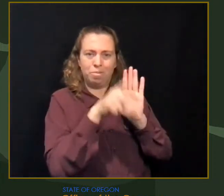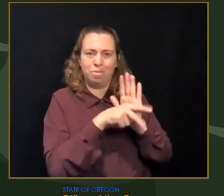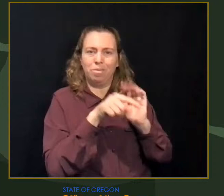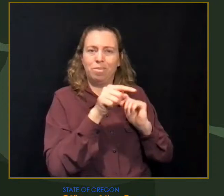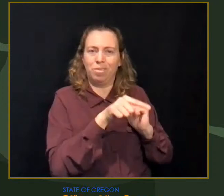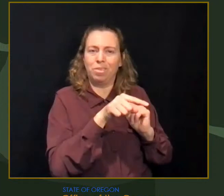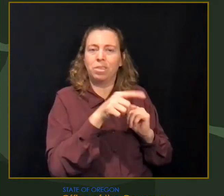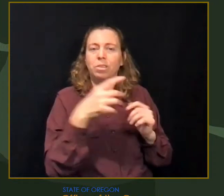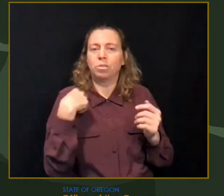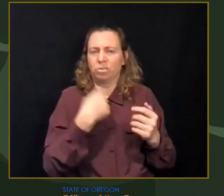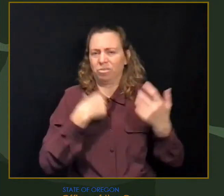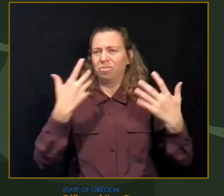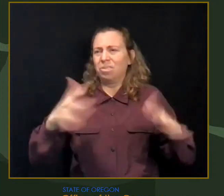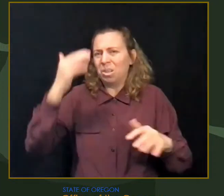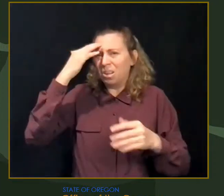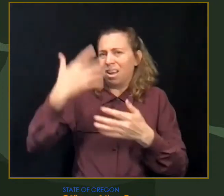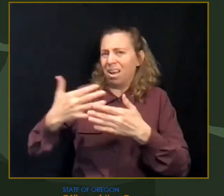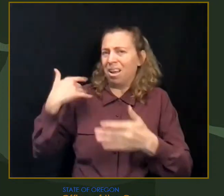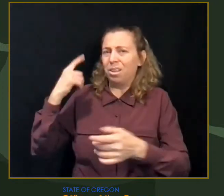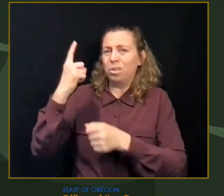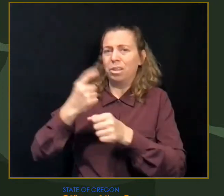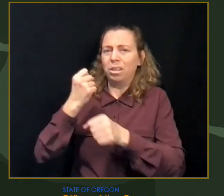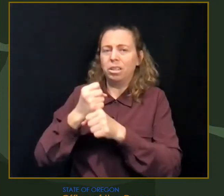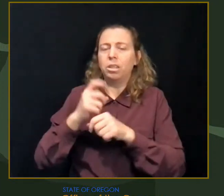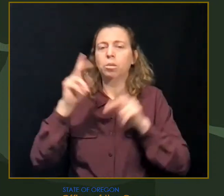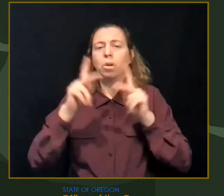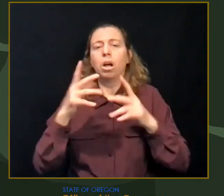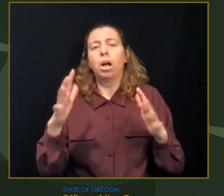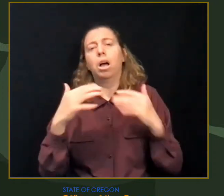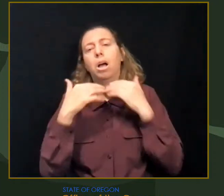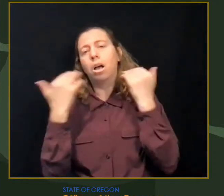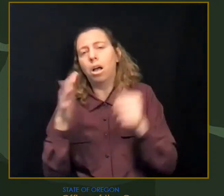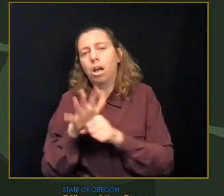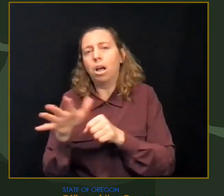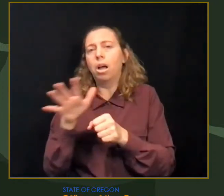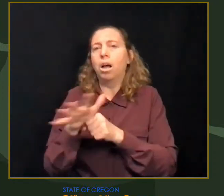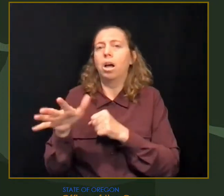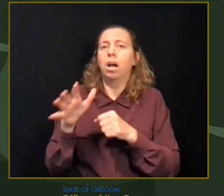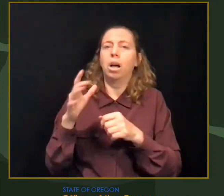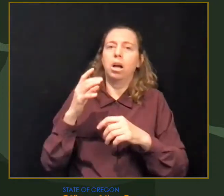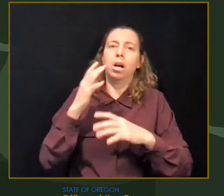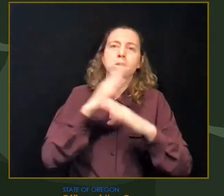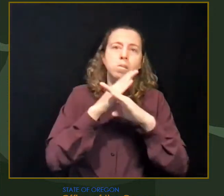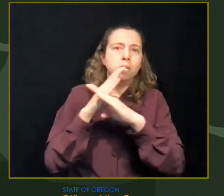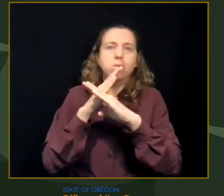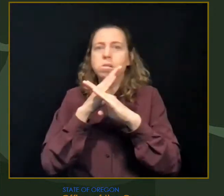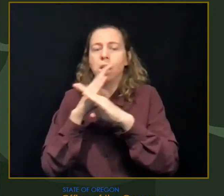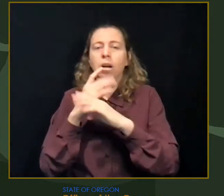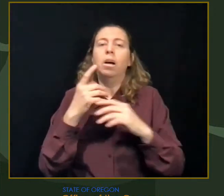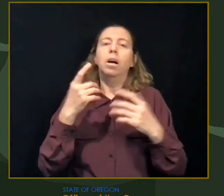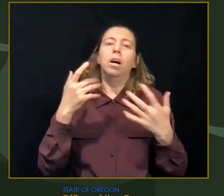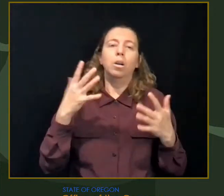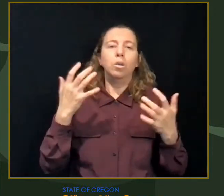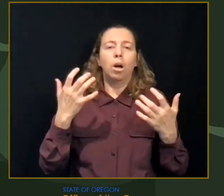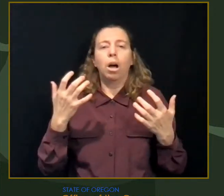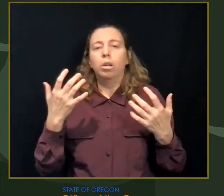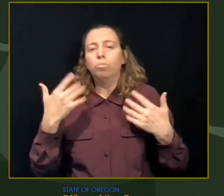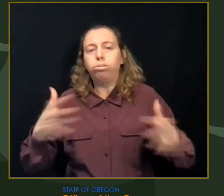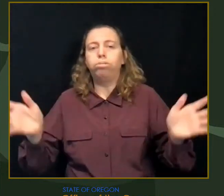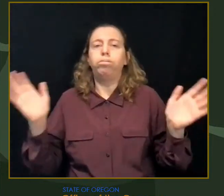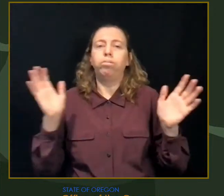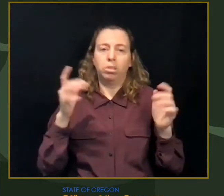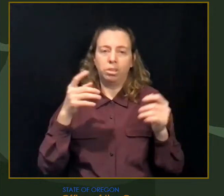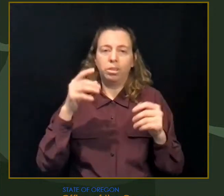to go back to eat, need to grieve with their families over the loss of loved ones over the last year, need to celebrate milestones. And so